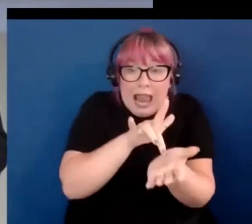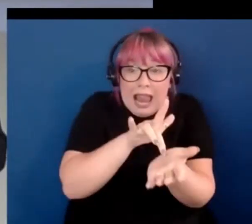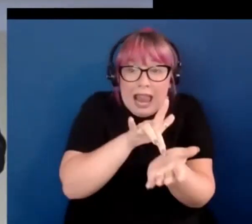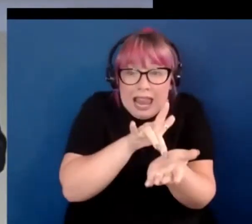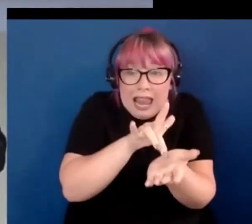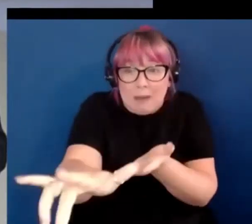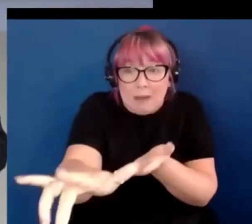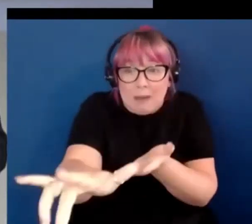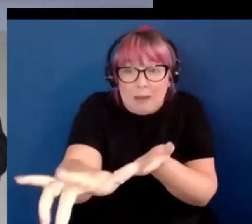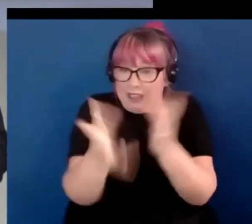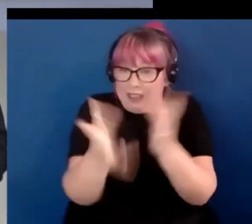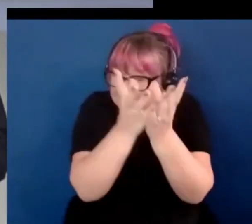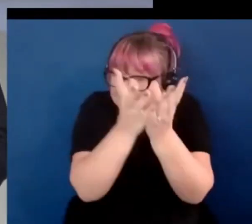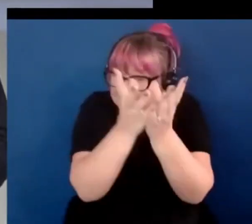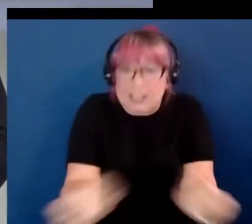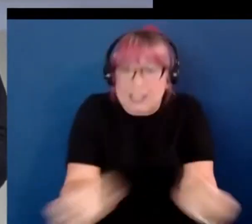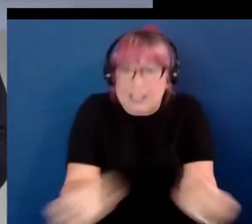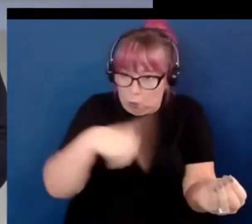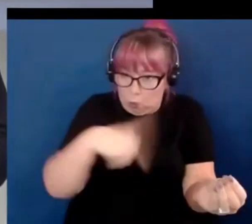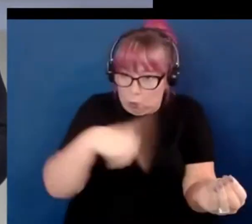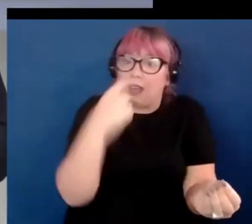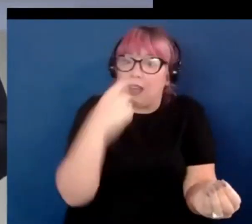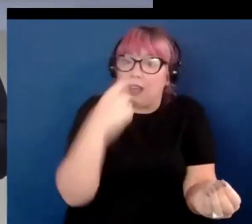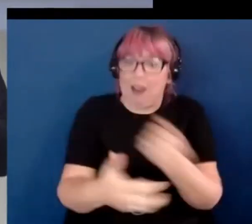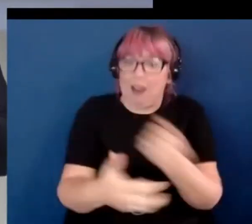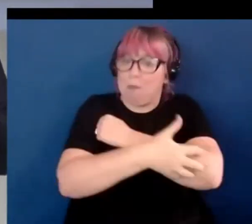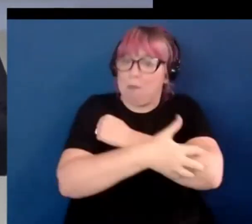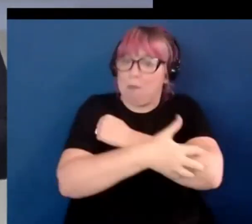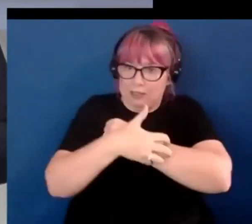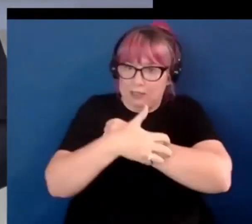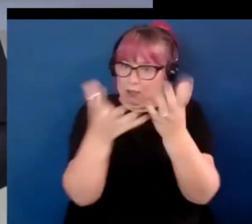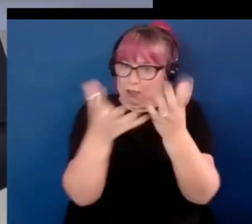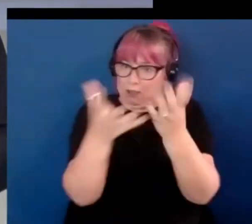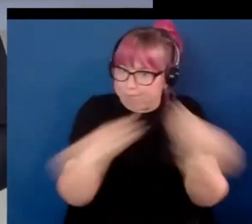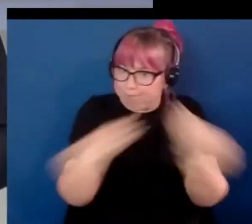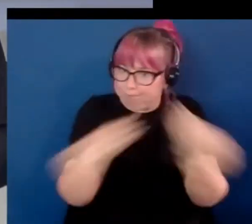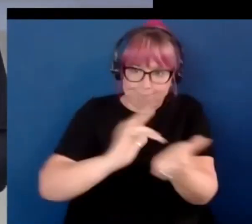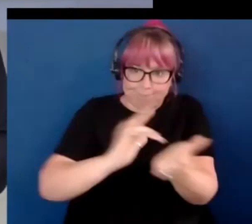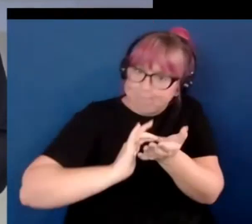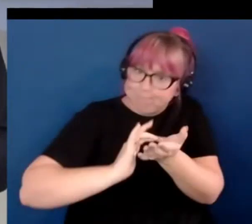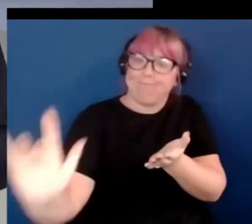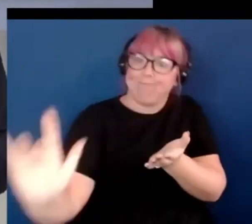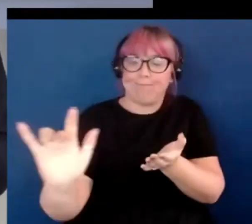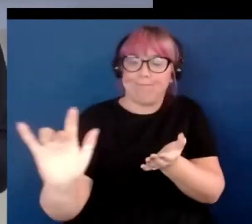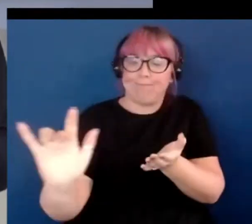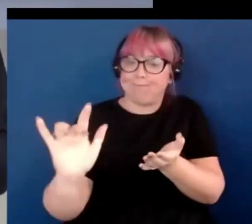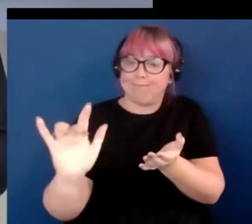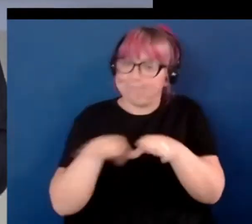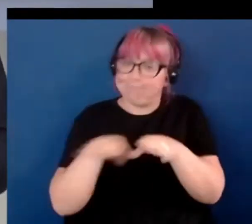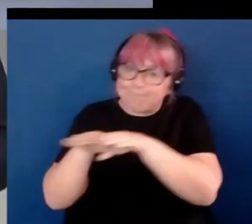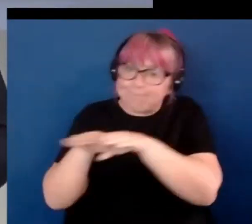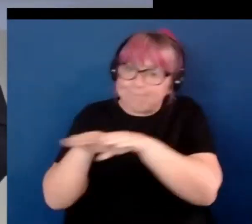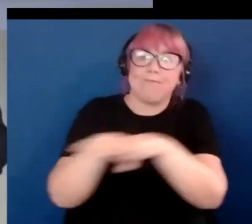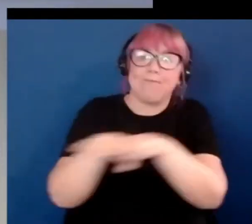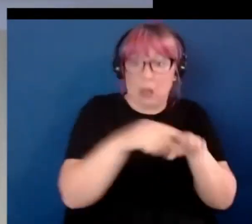can eliminate poverty. And not just that, we know how to do it right